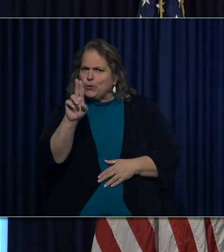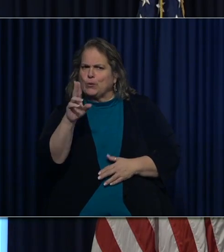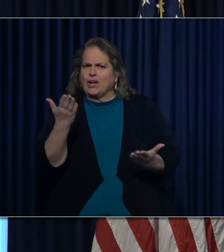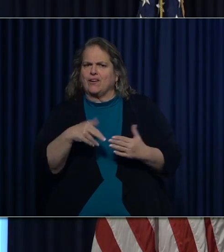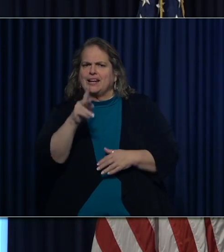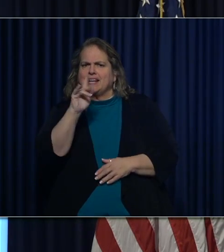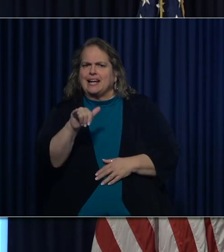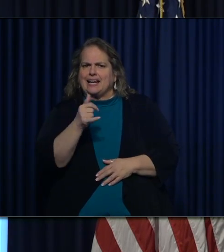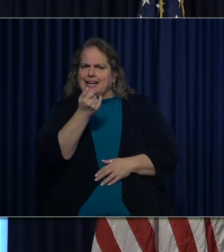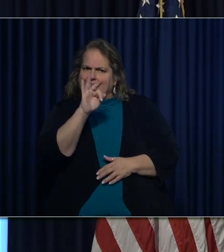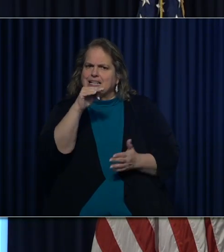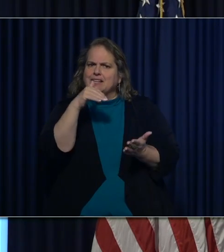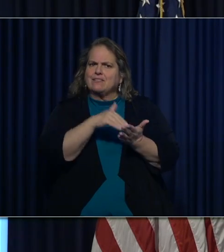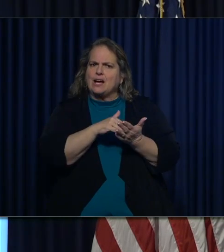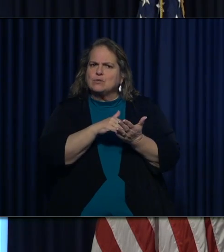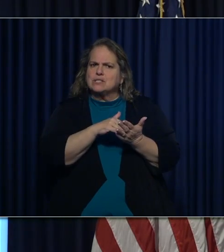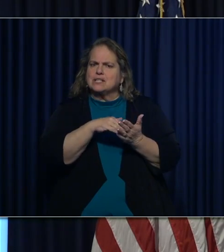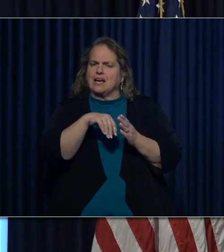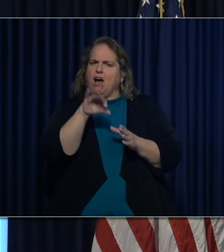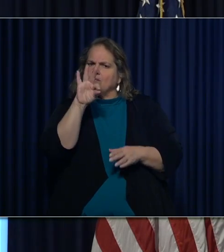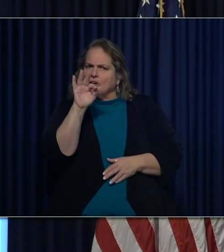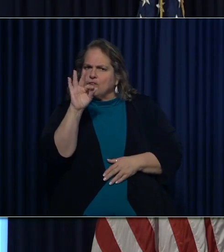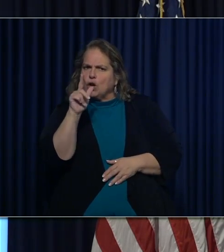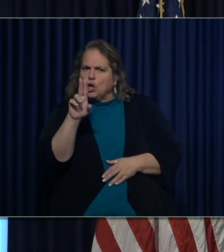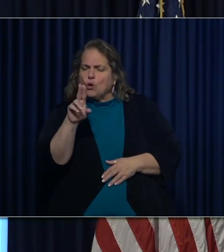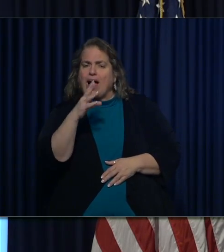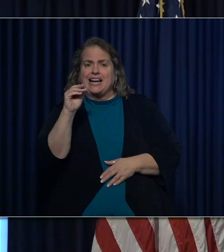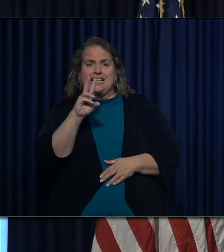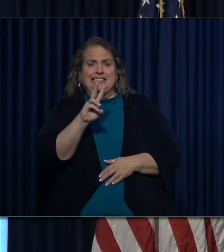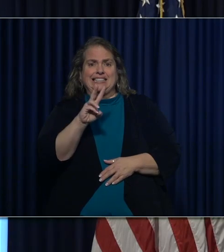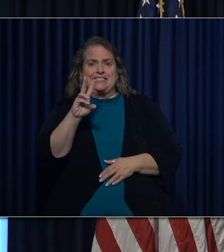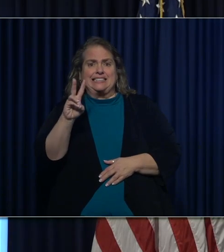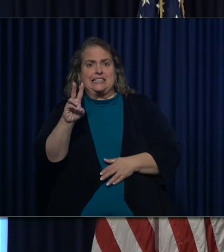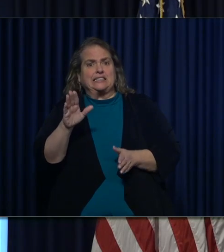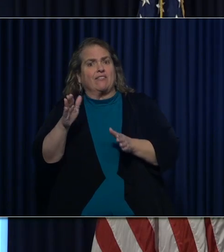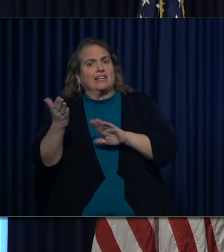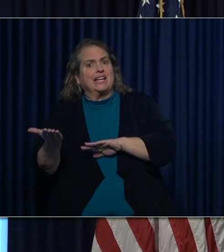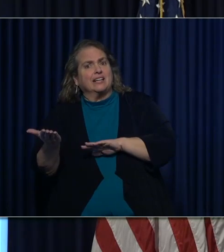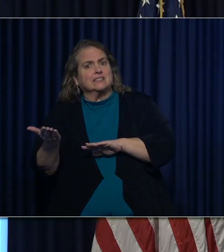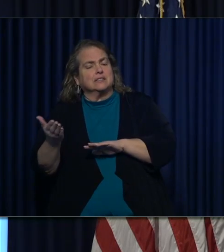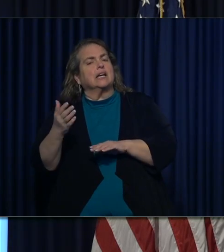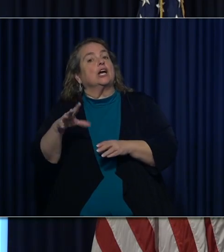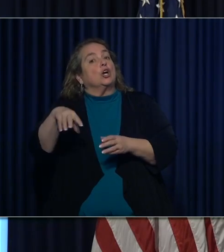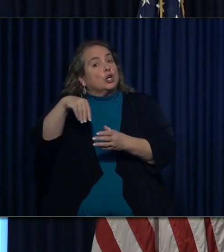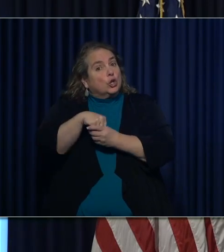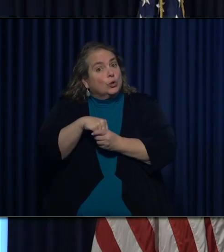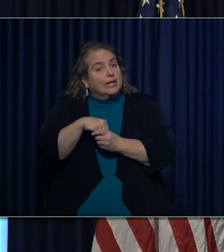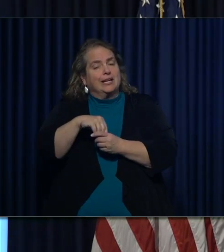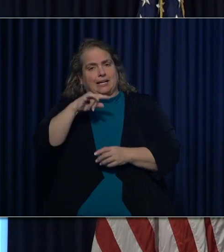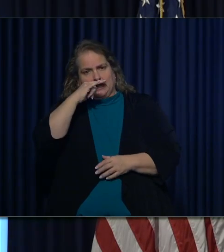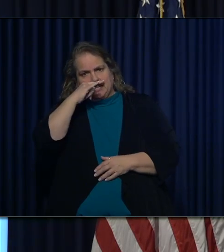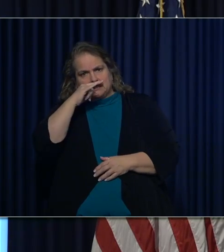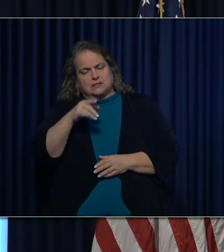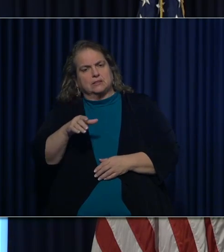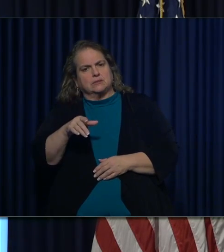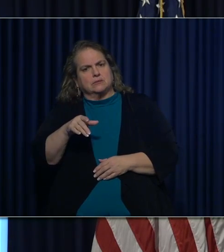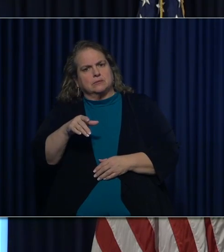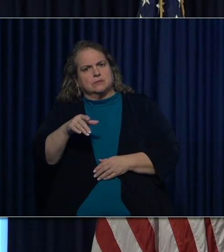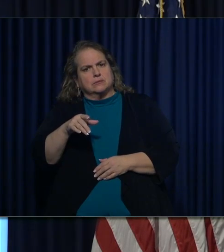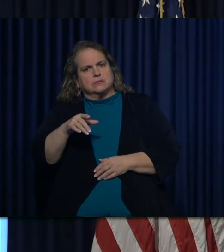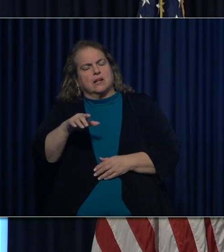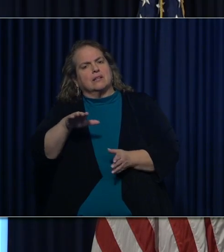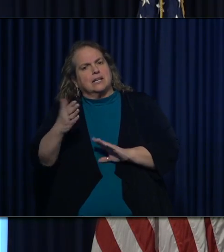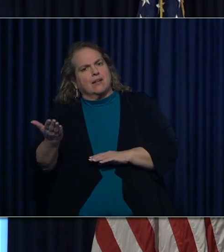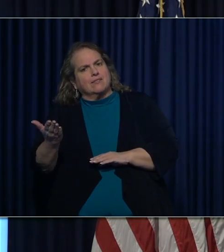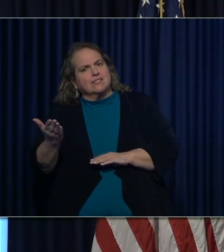had 66 deaths, including 4 pediatric deaths, 4 kids. So, in addition to everything